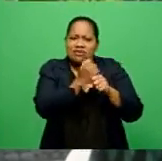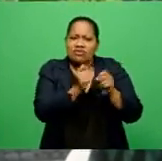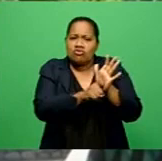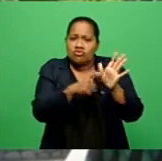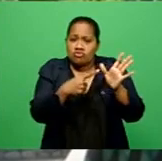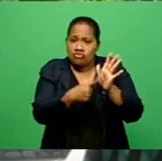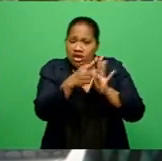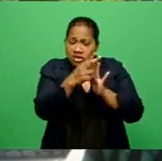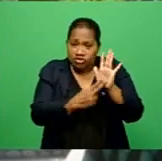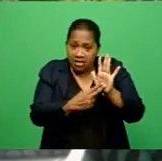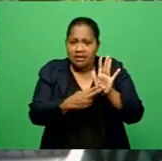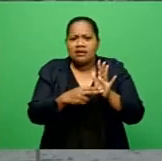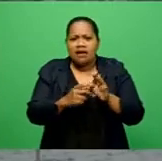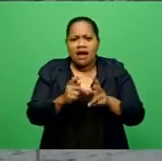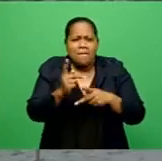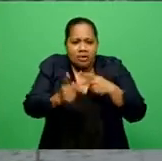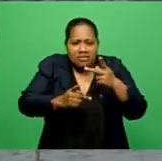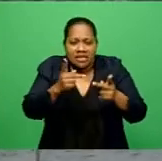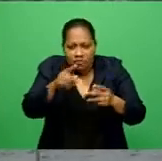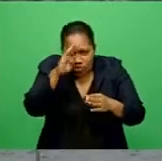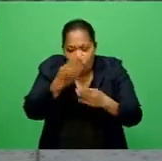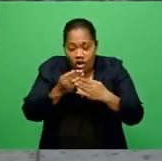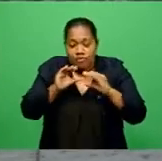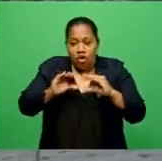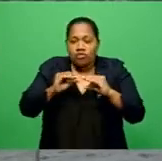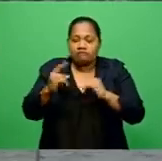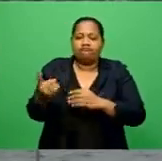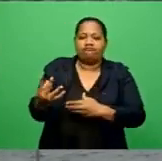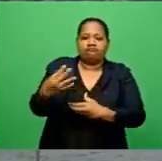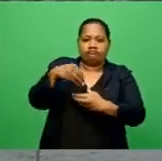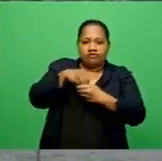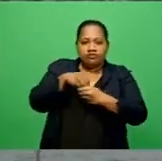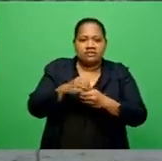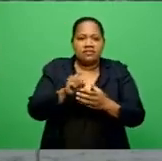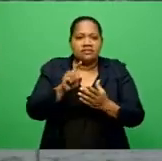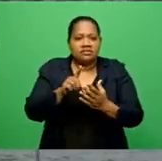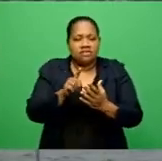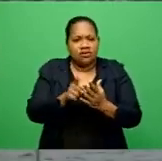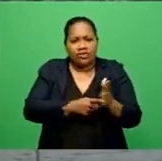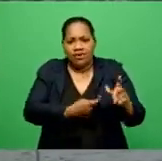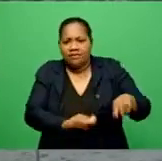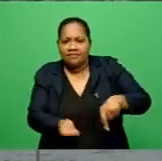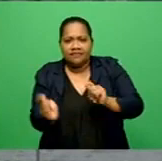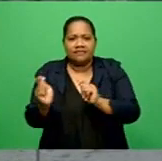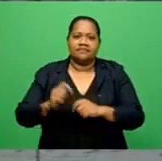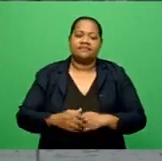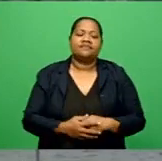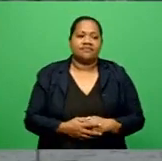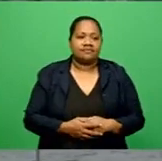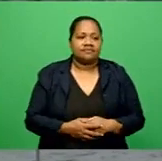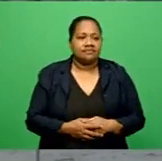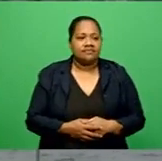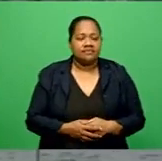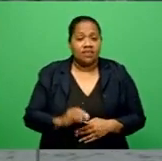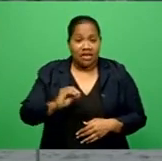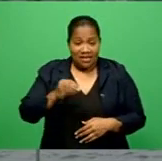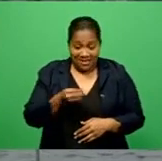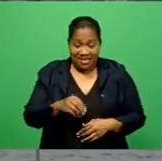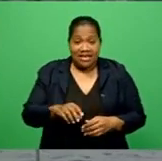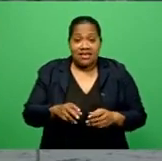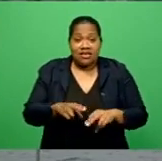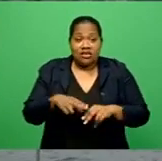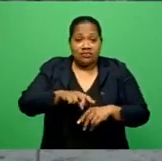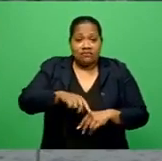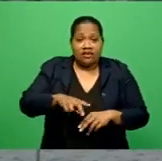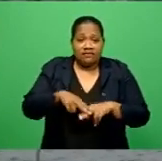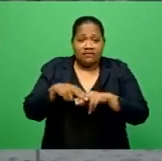coach in by February. Cricket Fiji has stressed that players will be selected on merit for the national